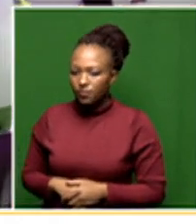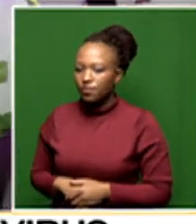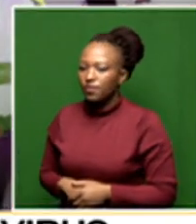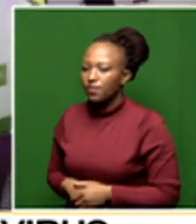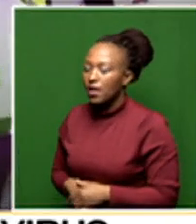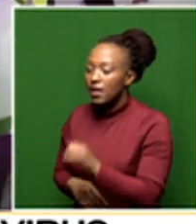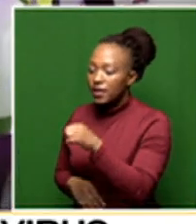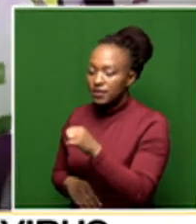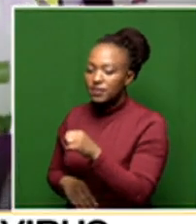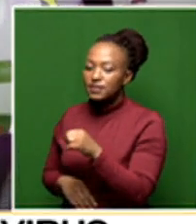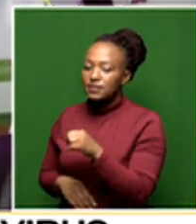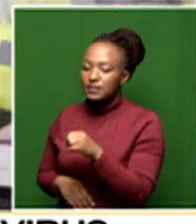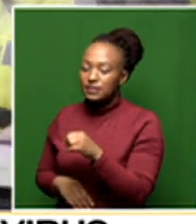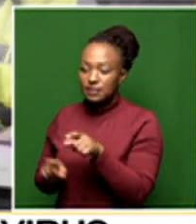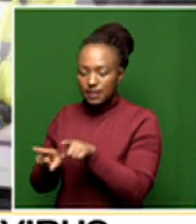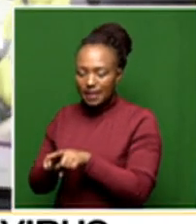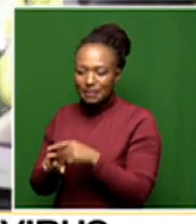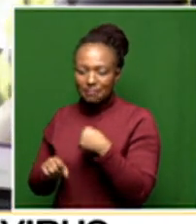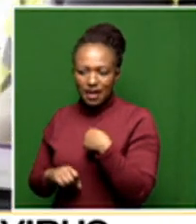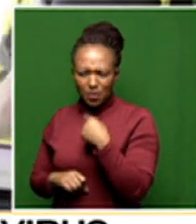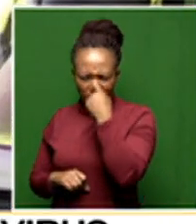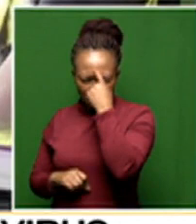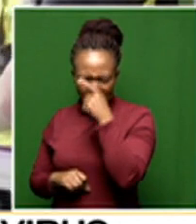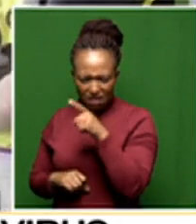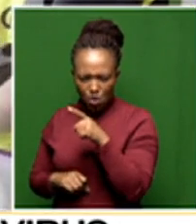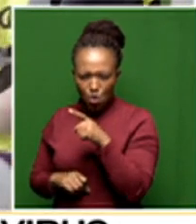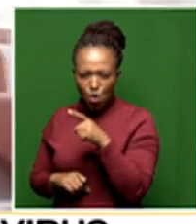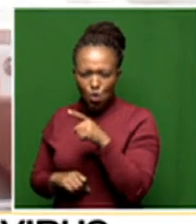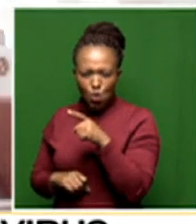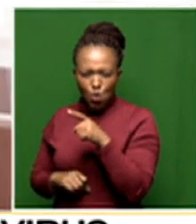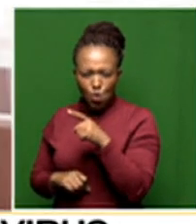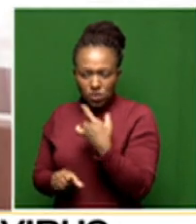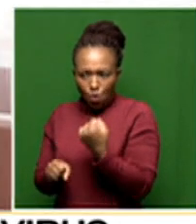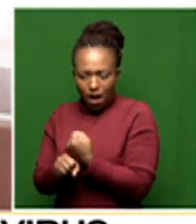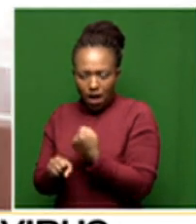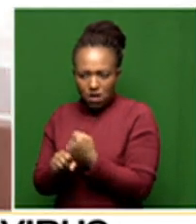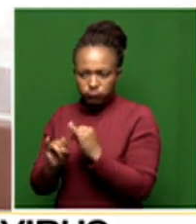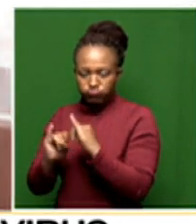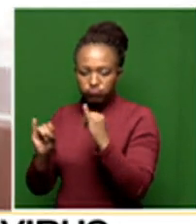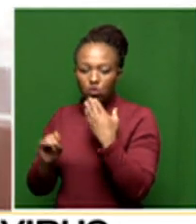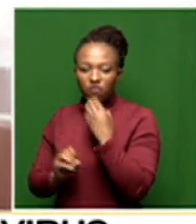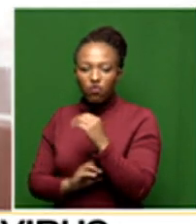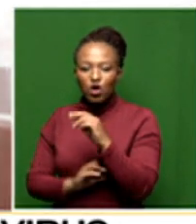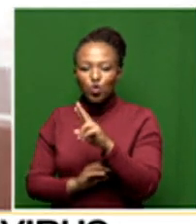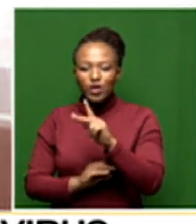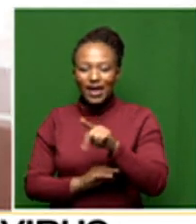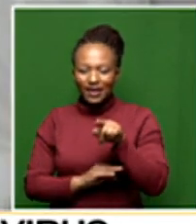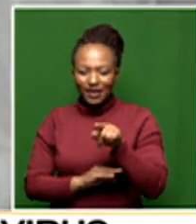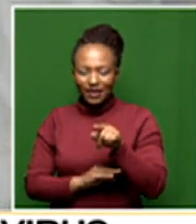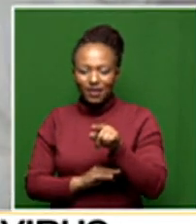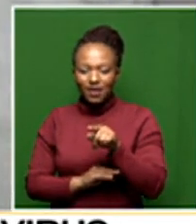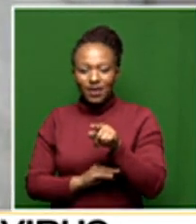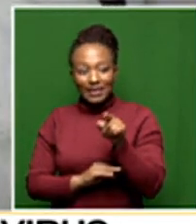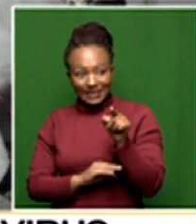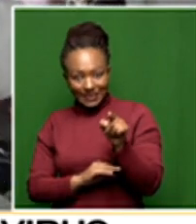think, I would imagine a bit of a spanner in the works to you was, of course, the UK, because that, of course,